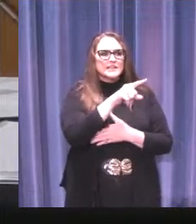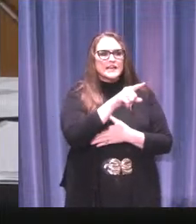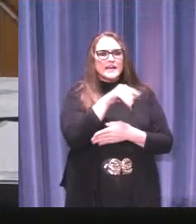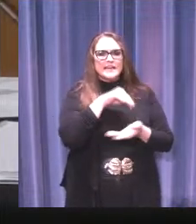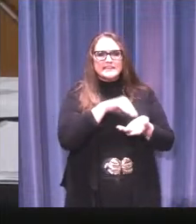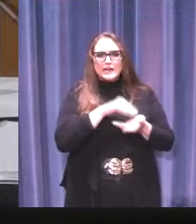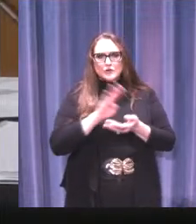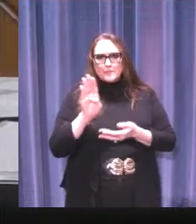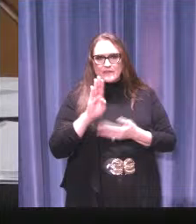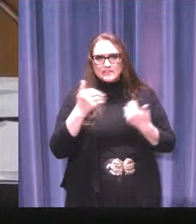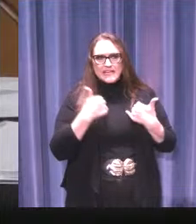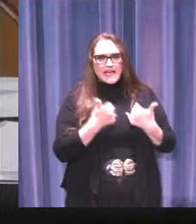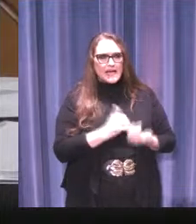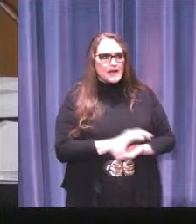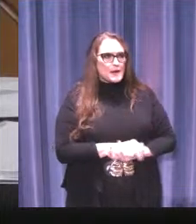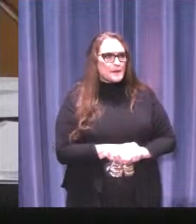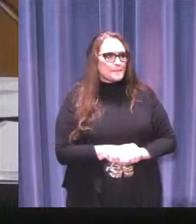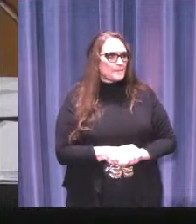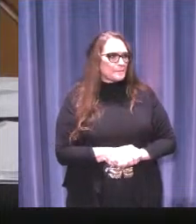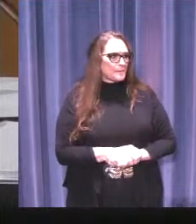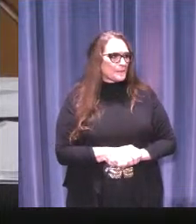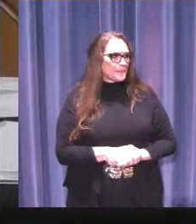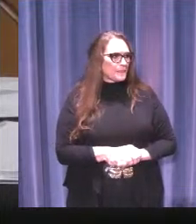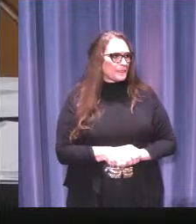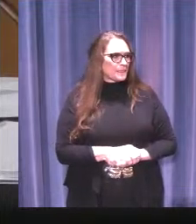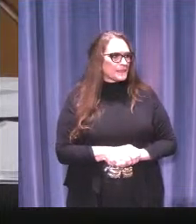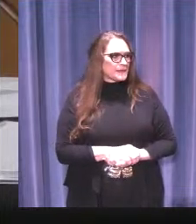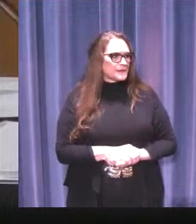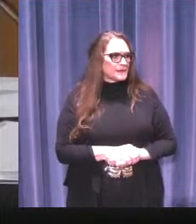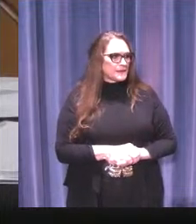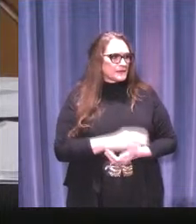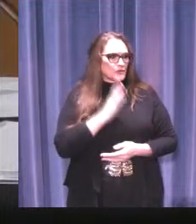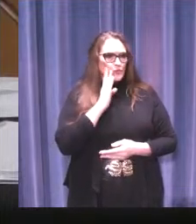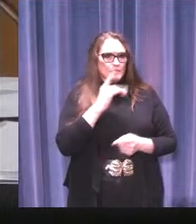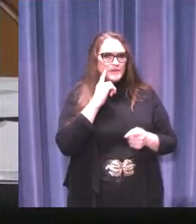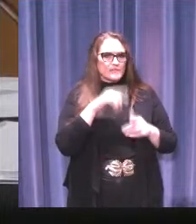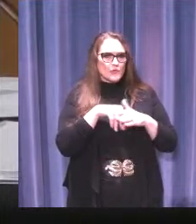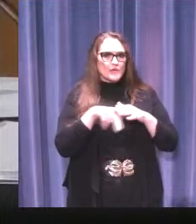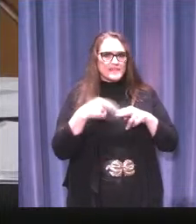Dr. Beverly had would be for the interim.